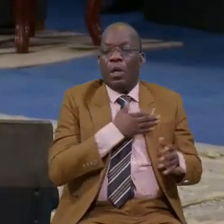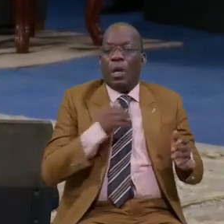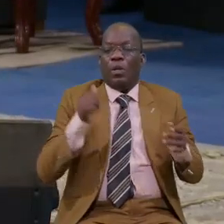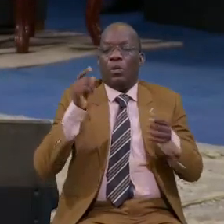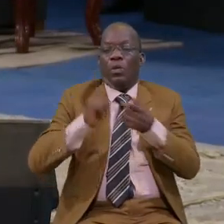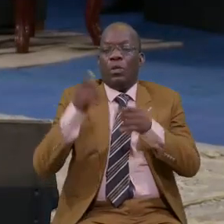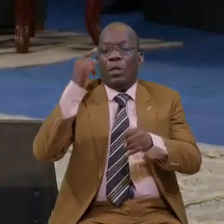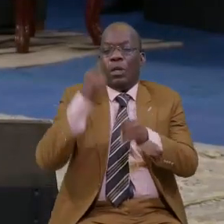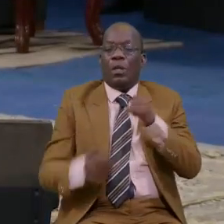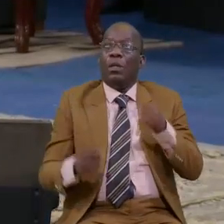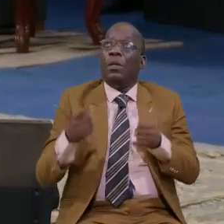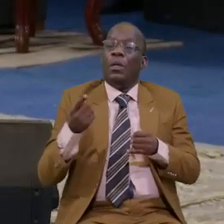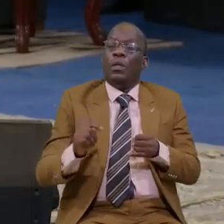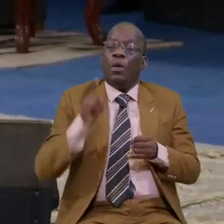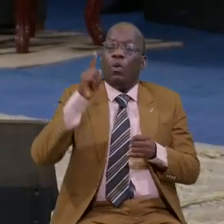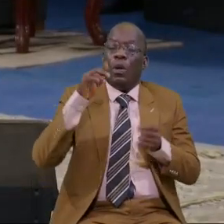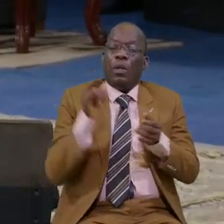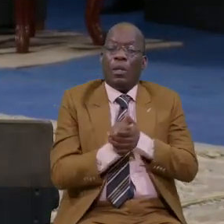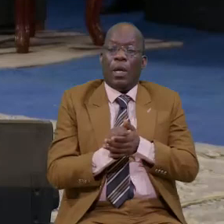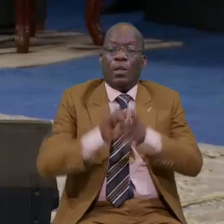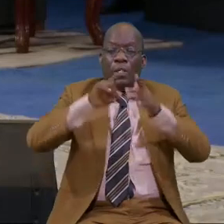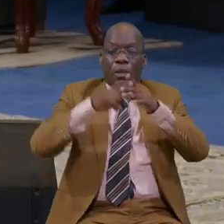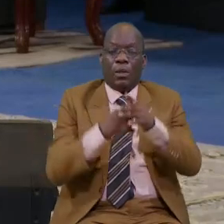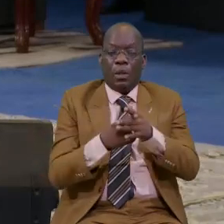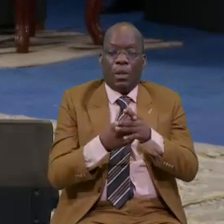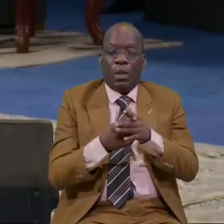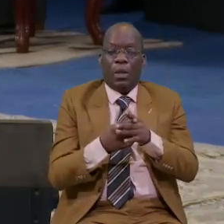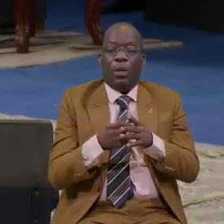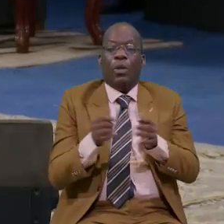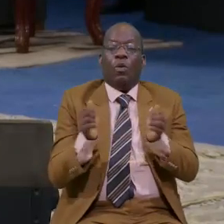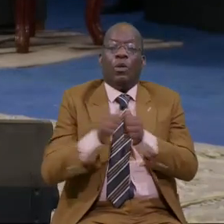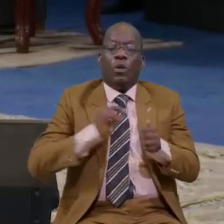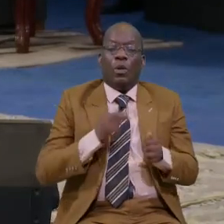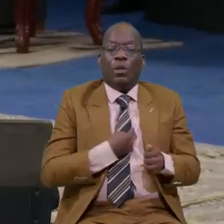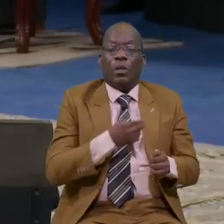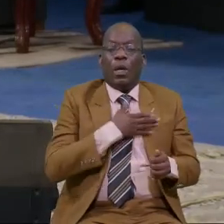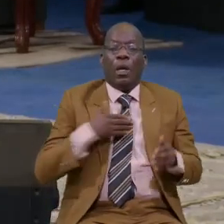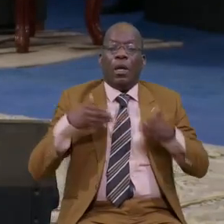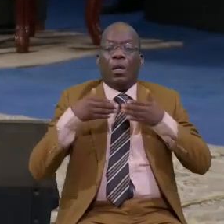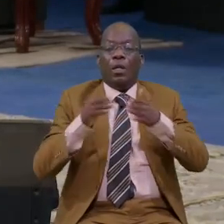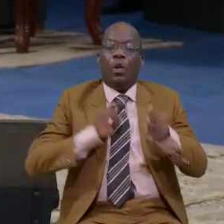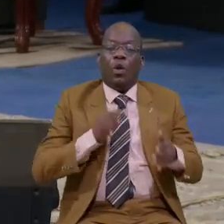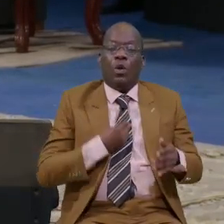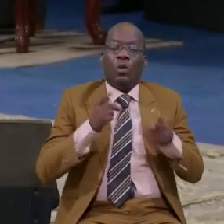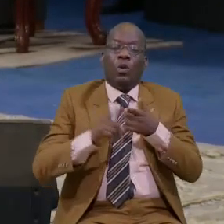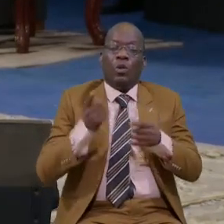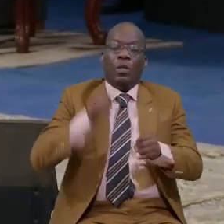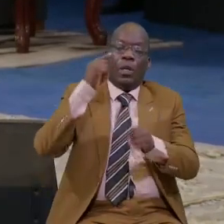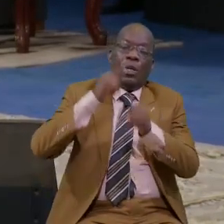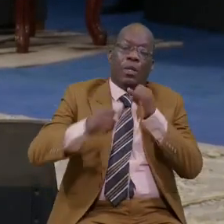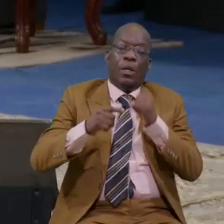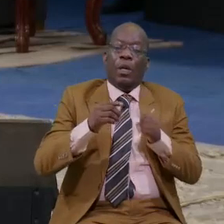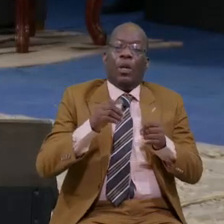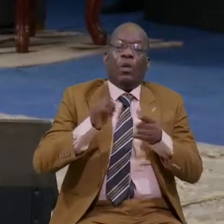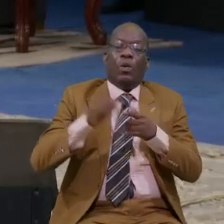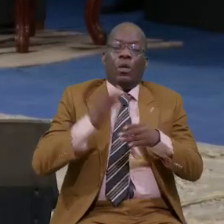The one that commences with us and then leads us to the consummation and to the climax of